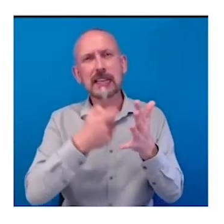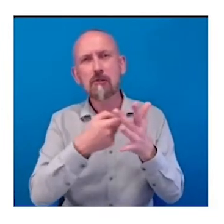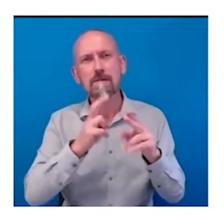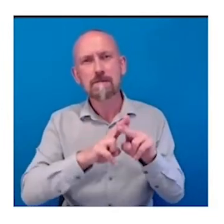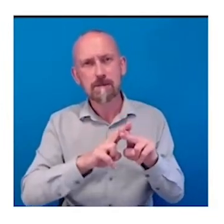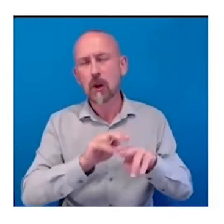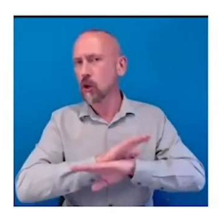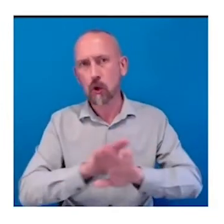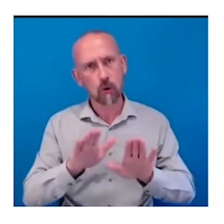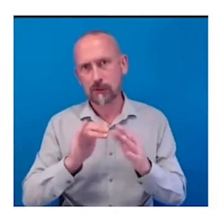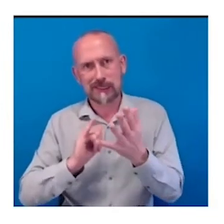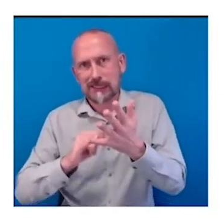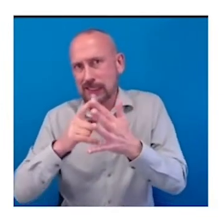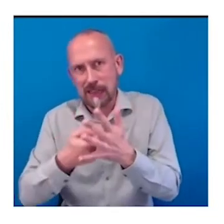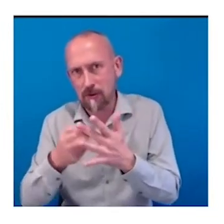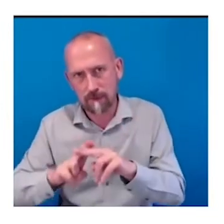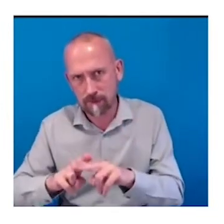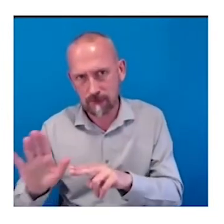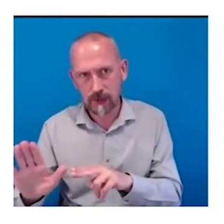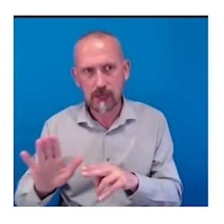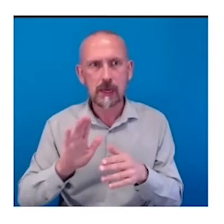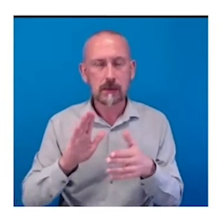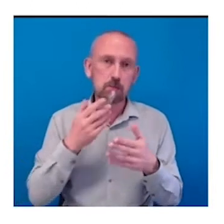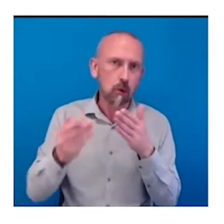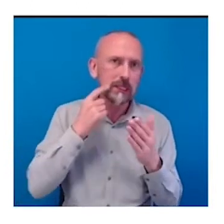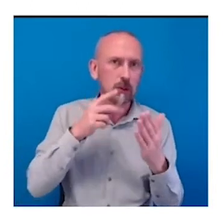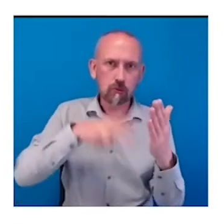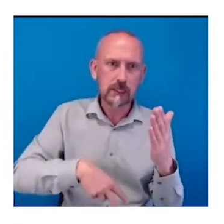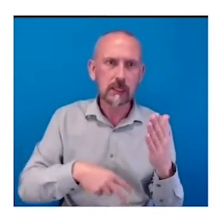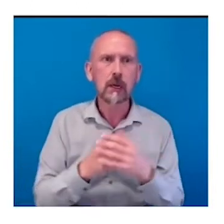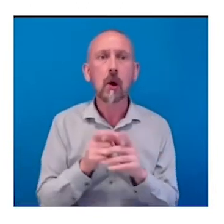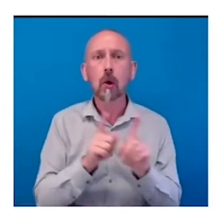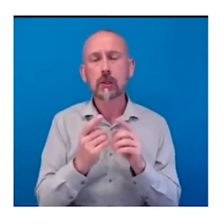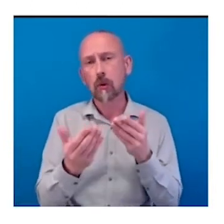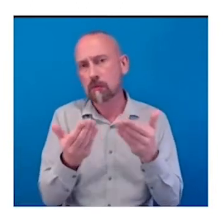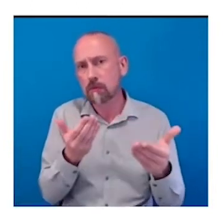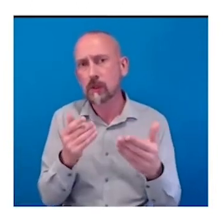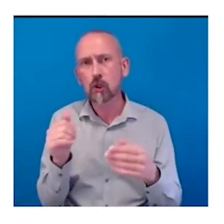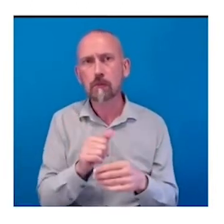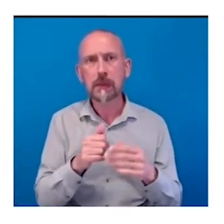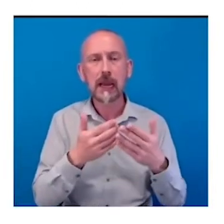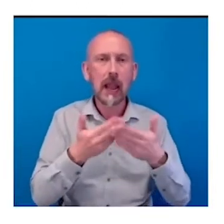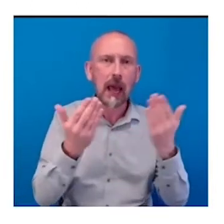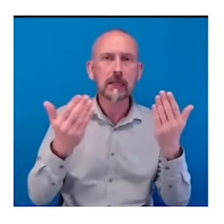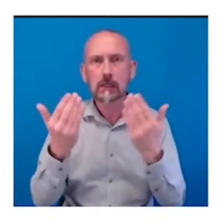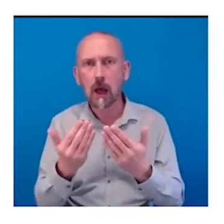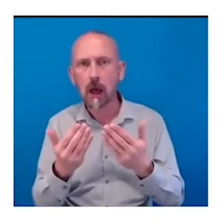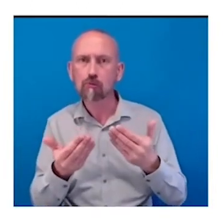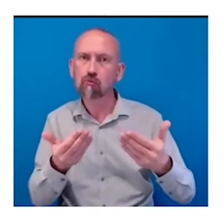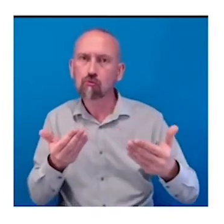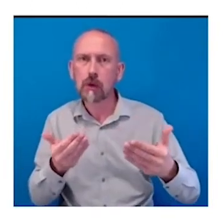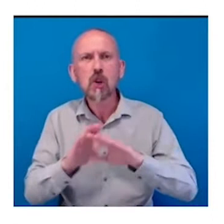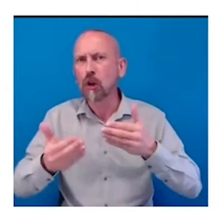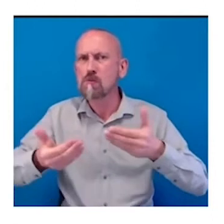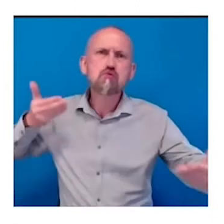an important role. The color scheme itself should have a contrast between light and dark without being too extreme. Too little or